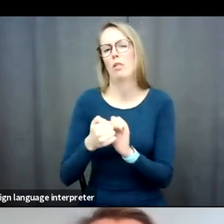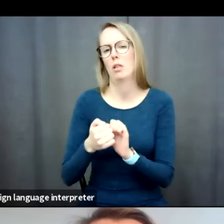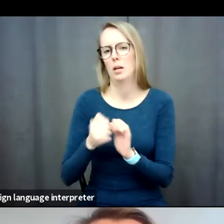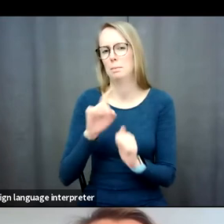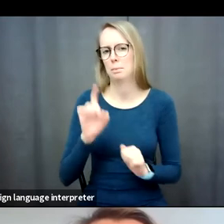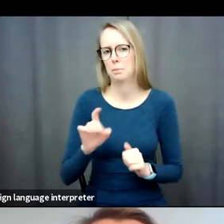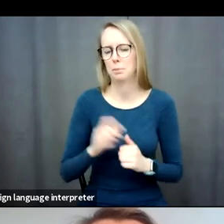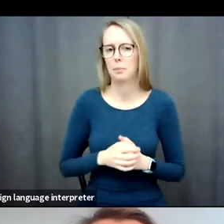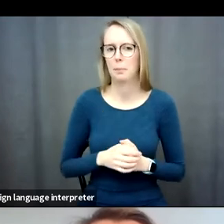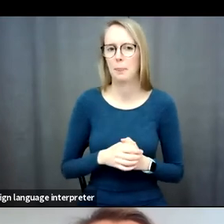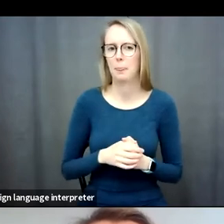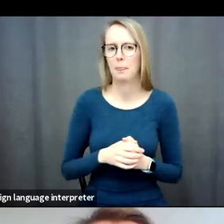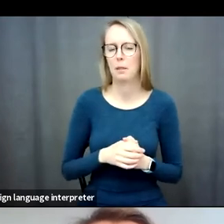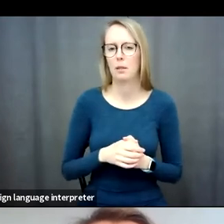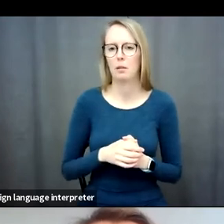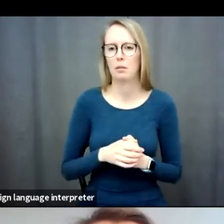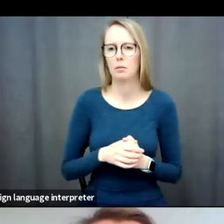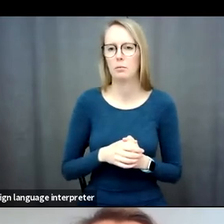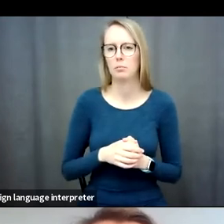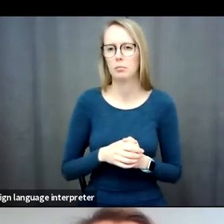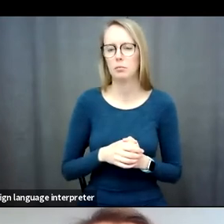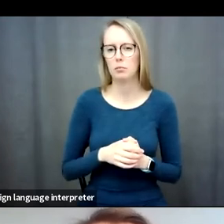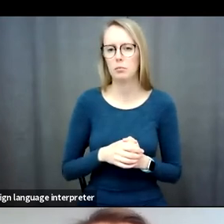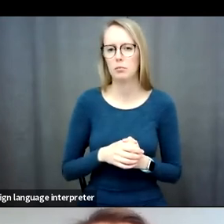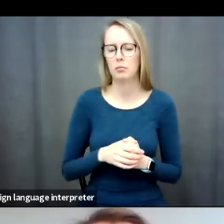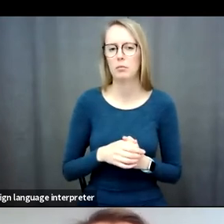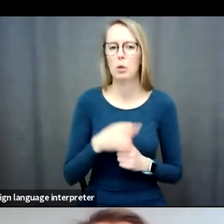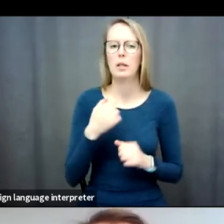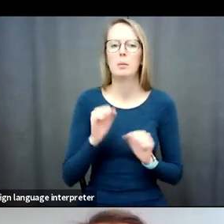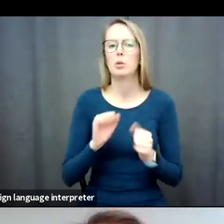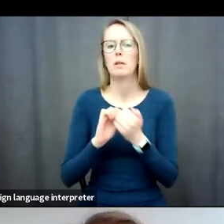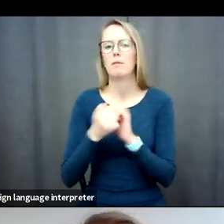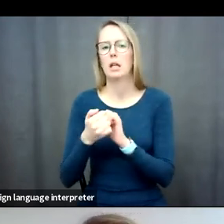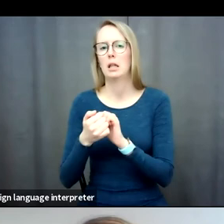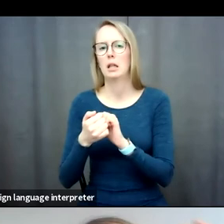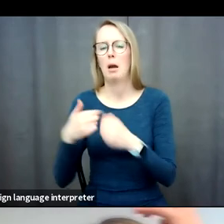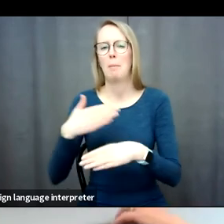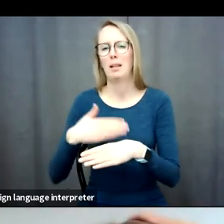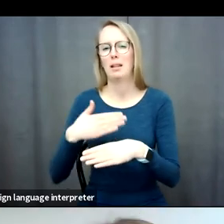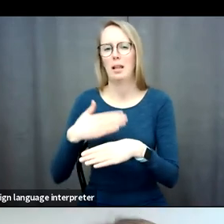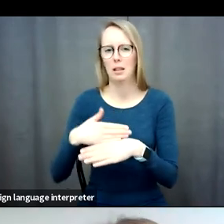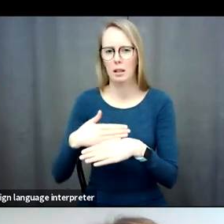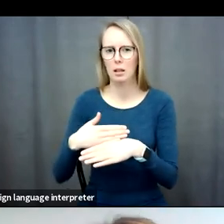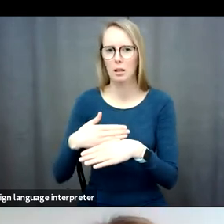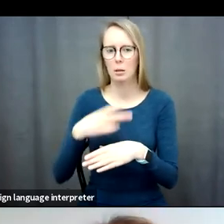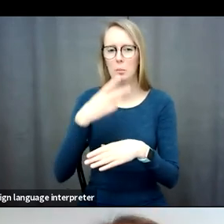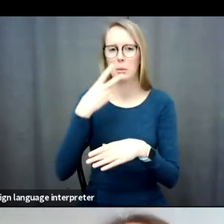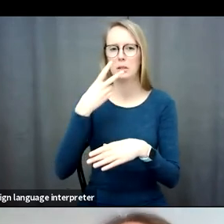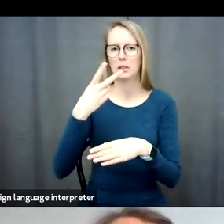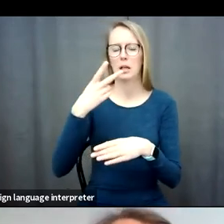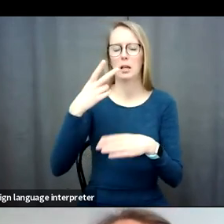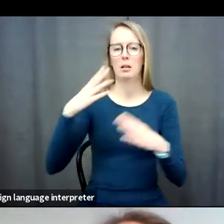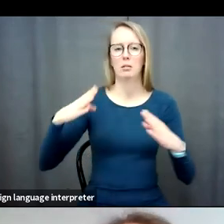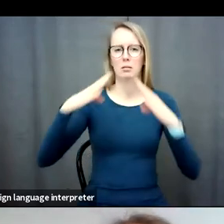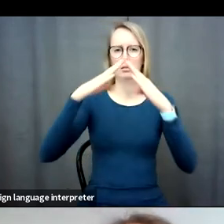And we have to do, if we have to do, make someone change behavior, you can see on the top here,